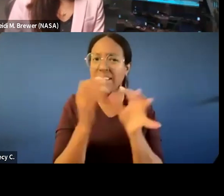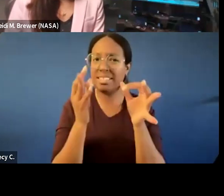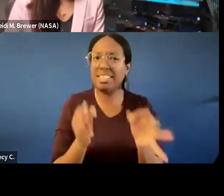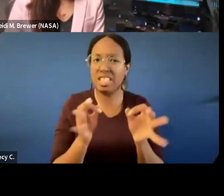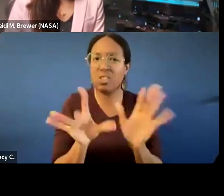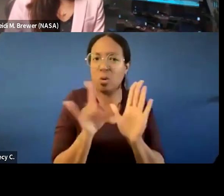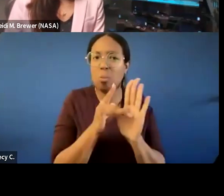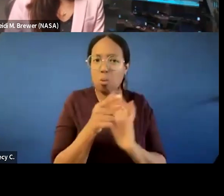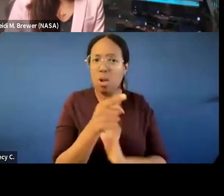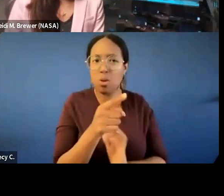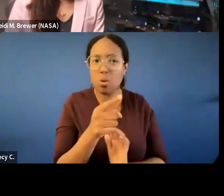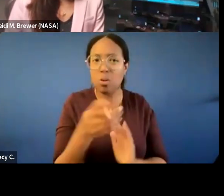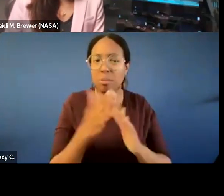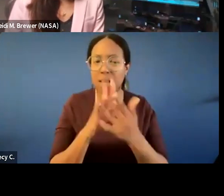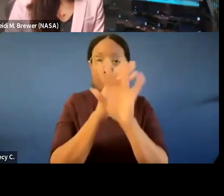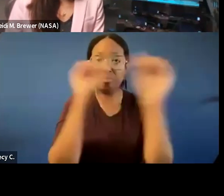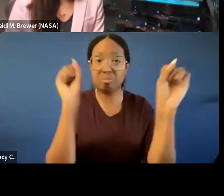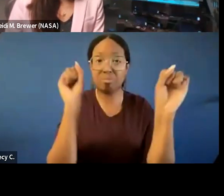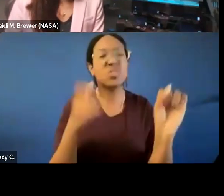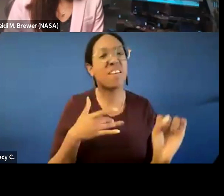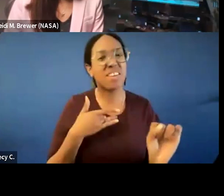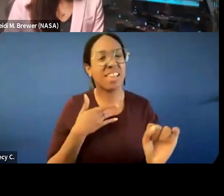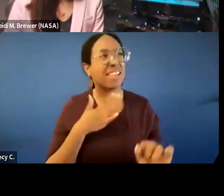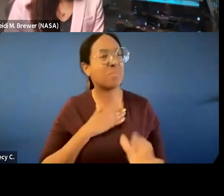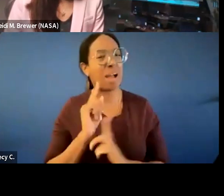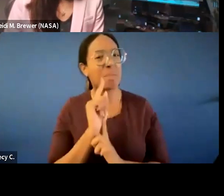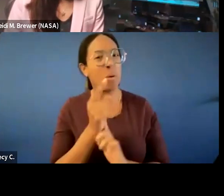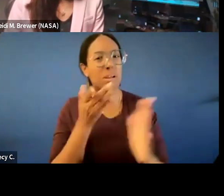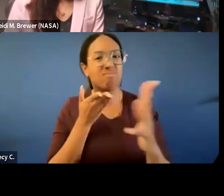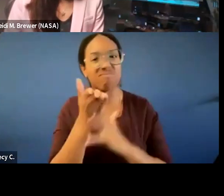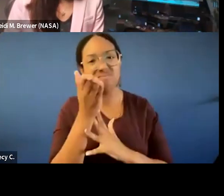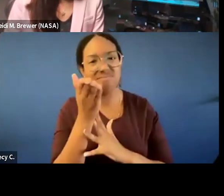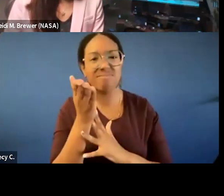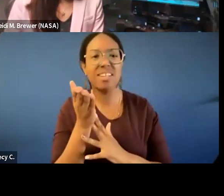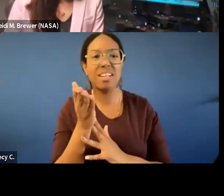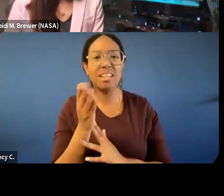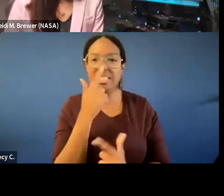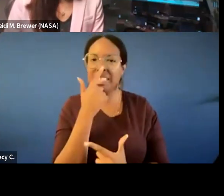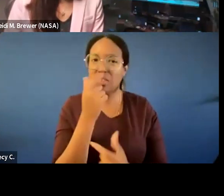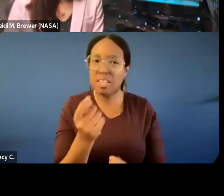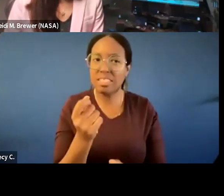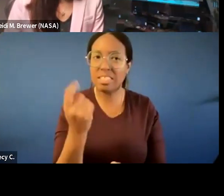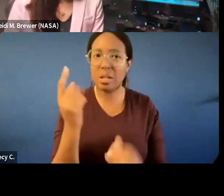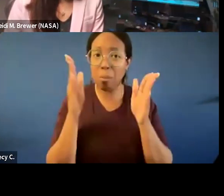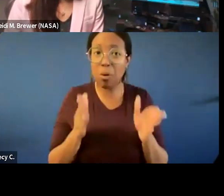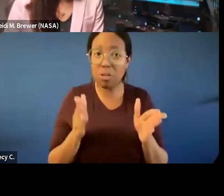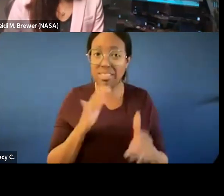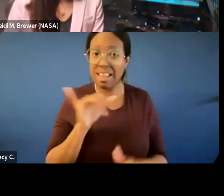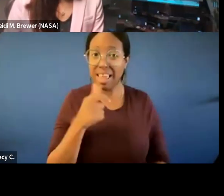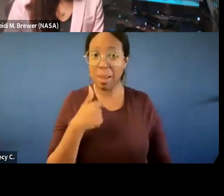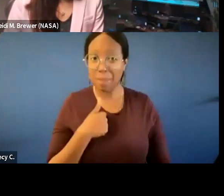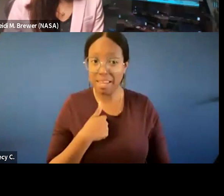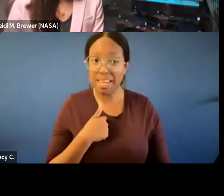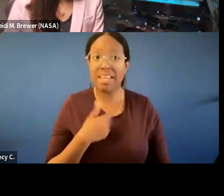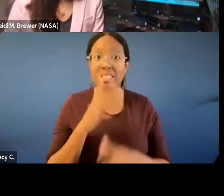So I do believe that was my glass ceiling moment because it is an interesting thing to see someone like me running a chamber of commerce from Miami Beach. And